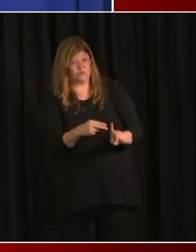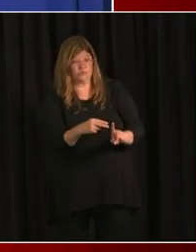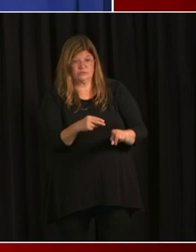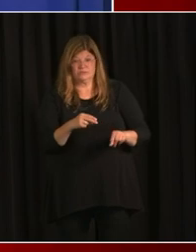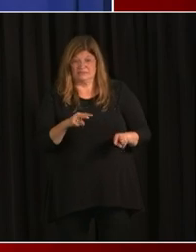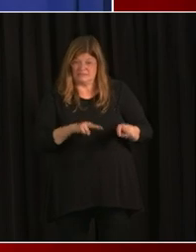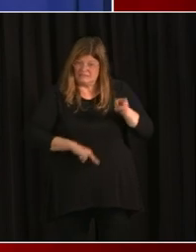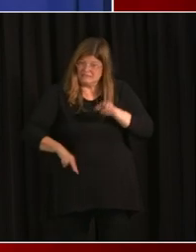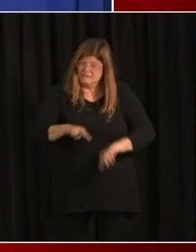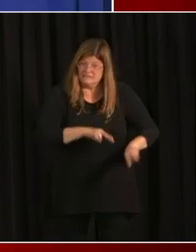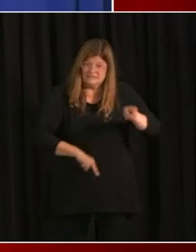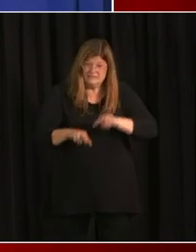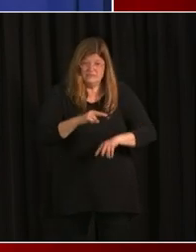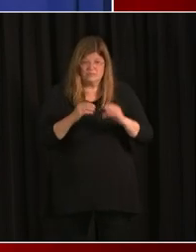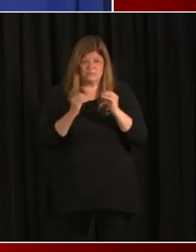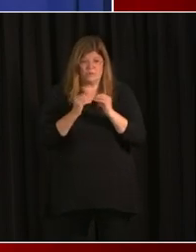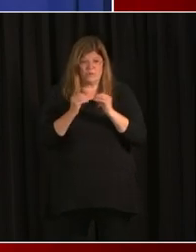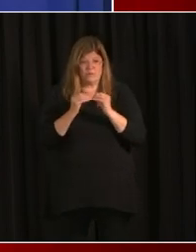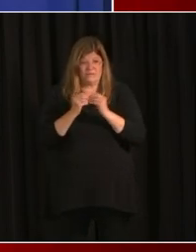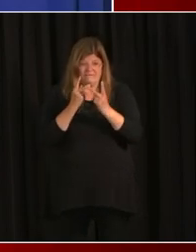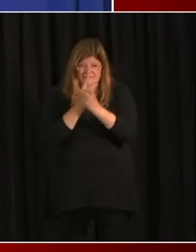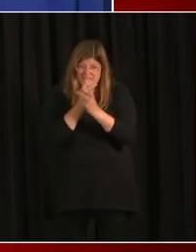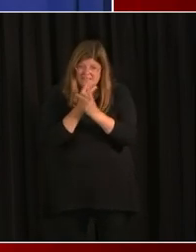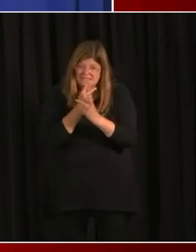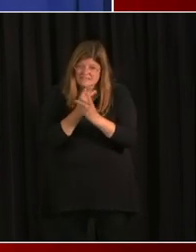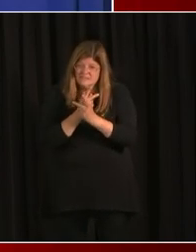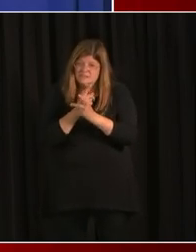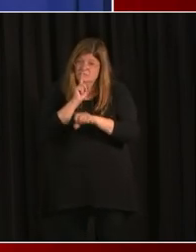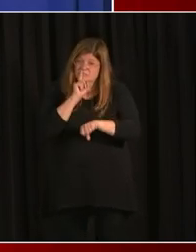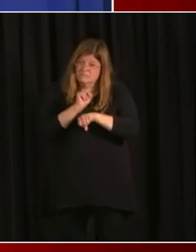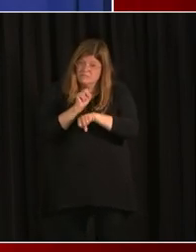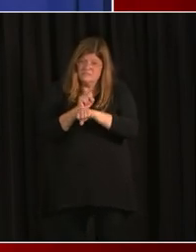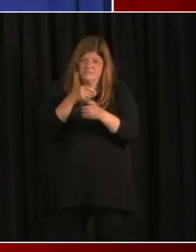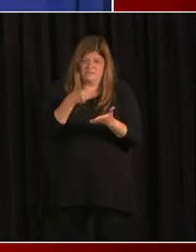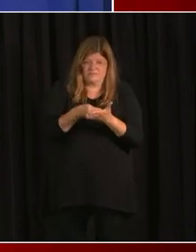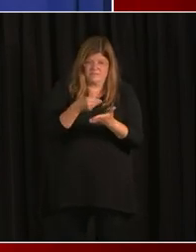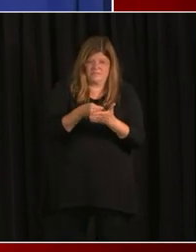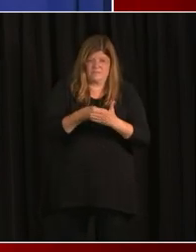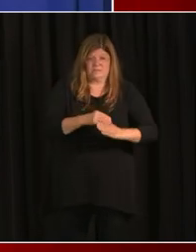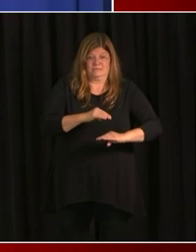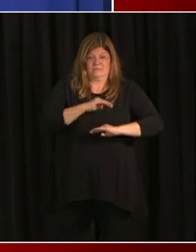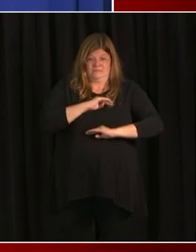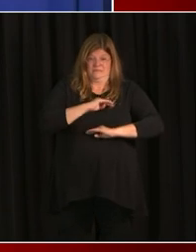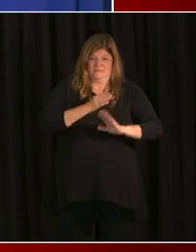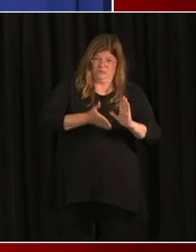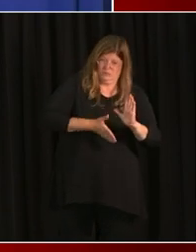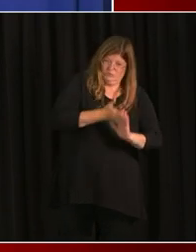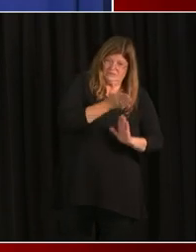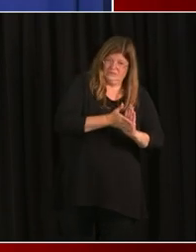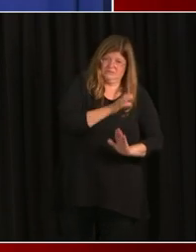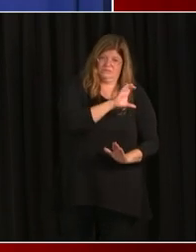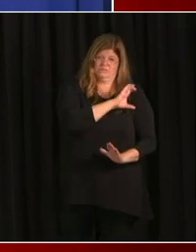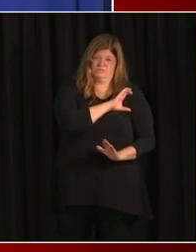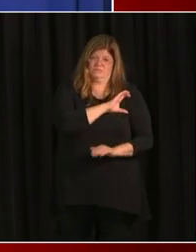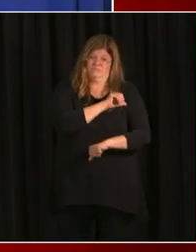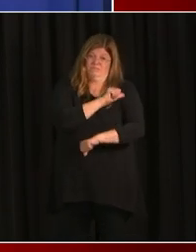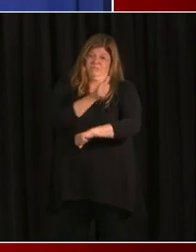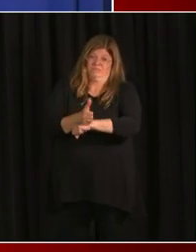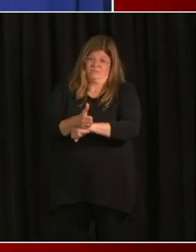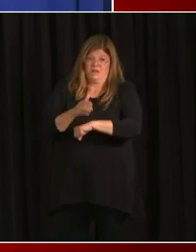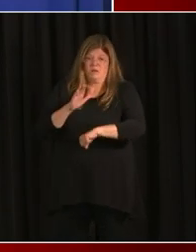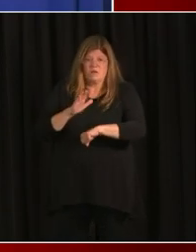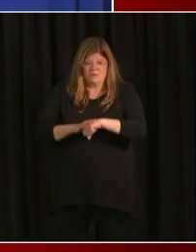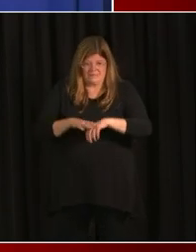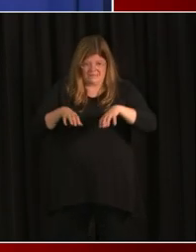they should gauge to ensure that funds are in fact sufficient to run the police department based upon the action